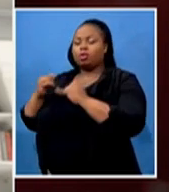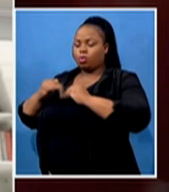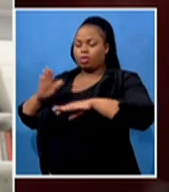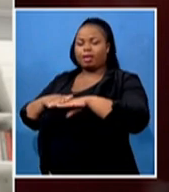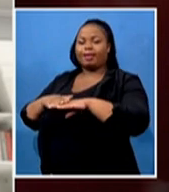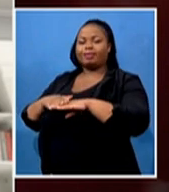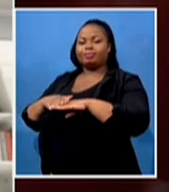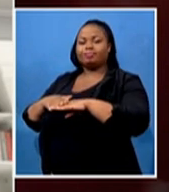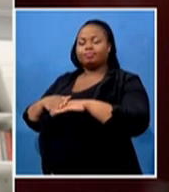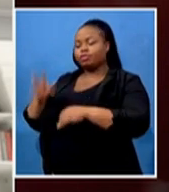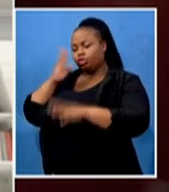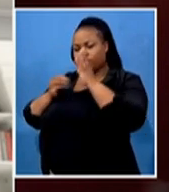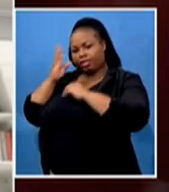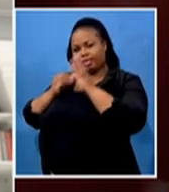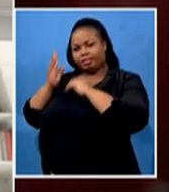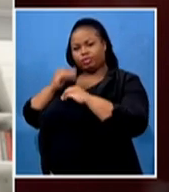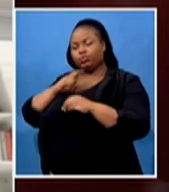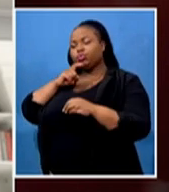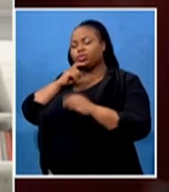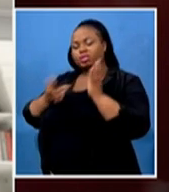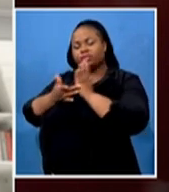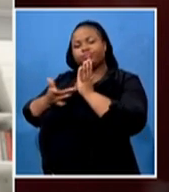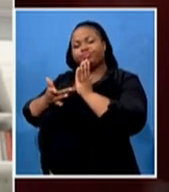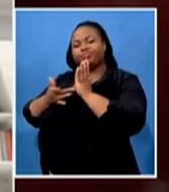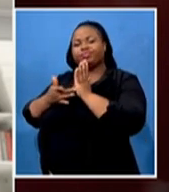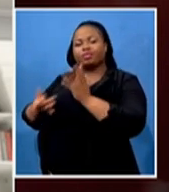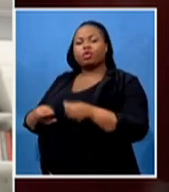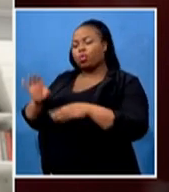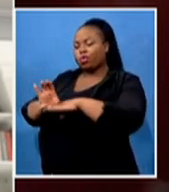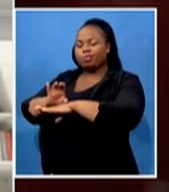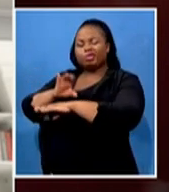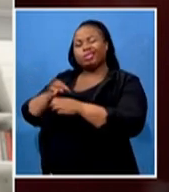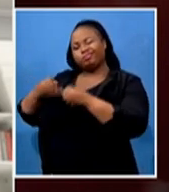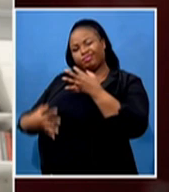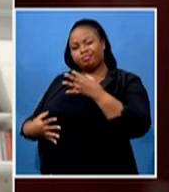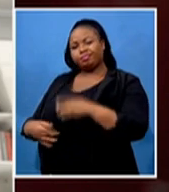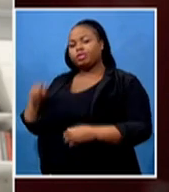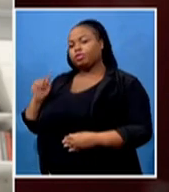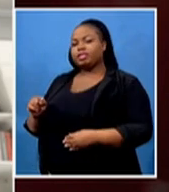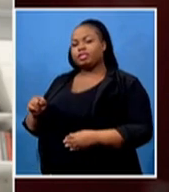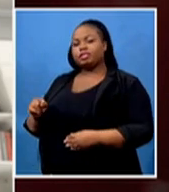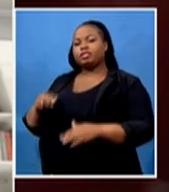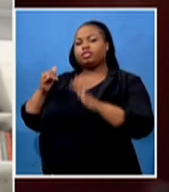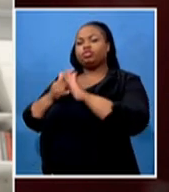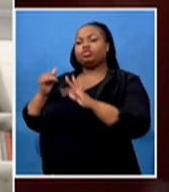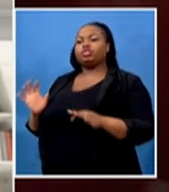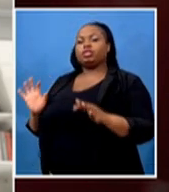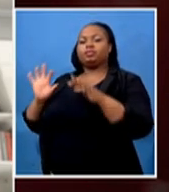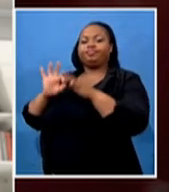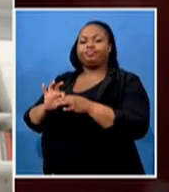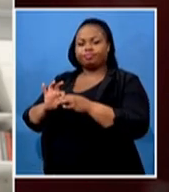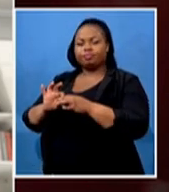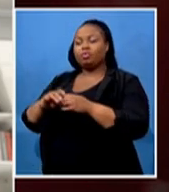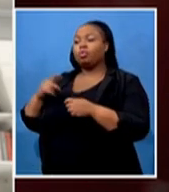This is a stopgap measure. It's just a bridge. And going forward, obviously, it has taught us, we've learned how